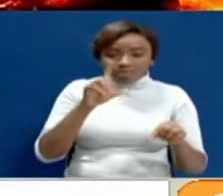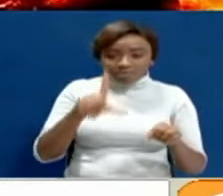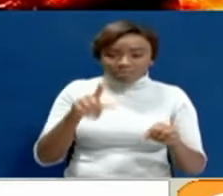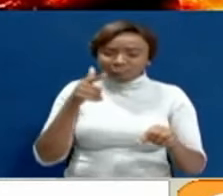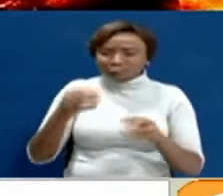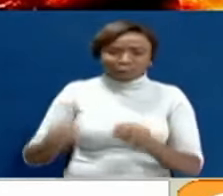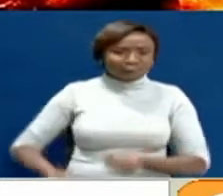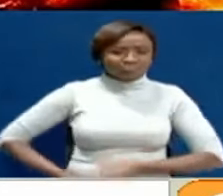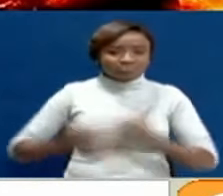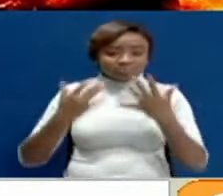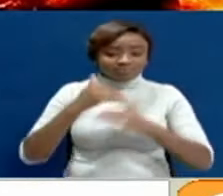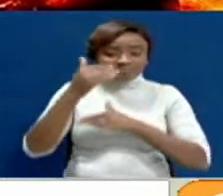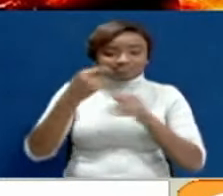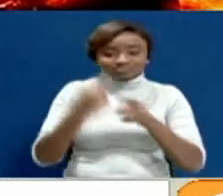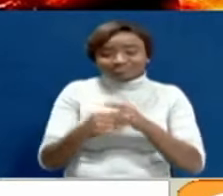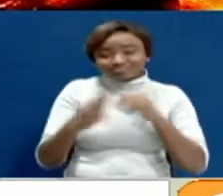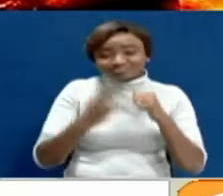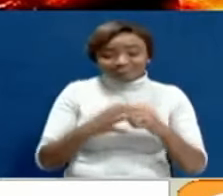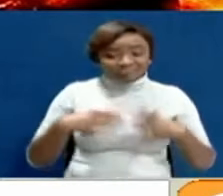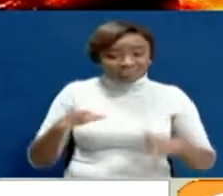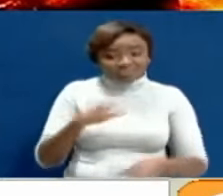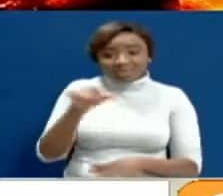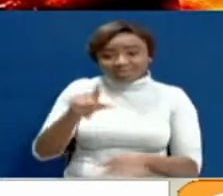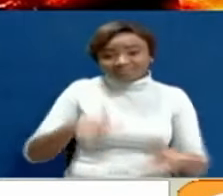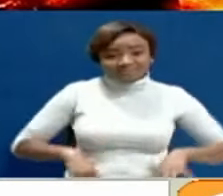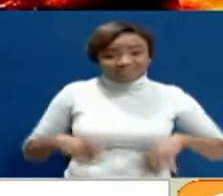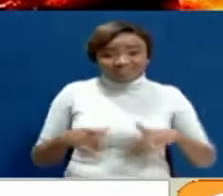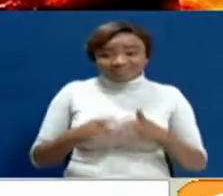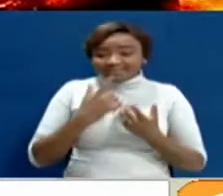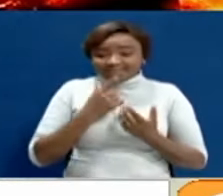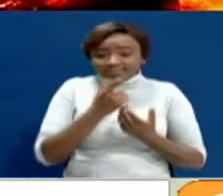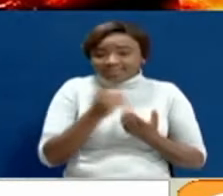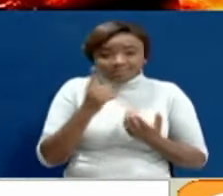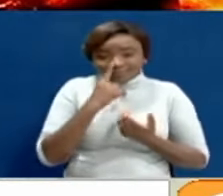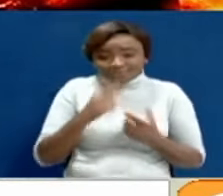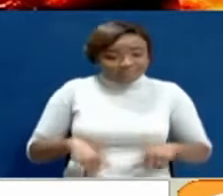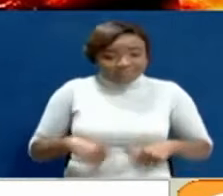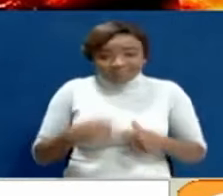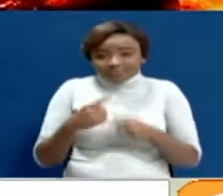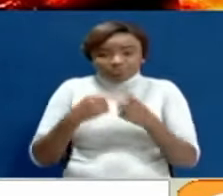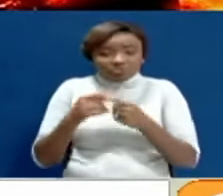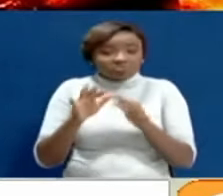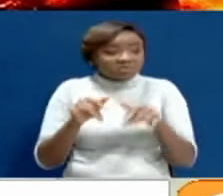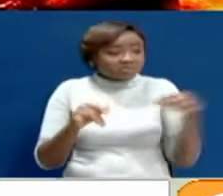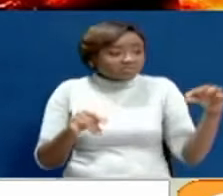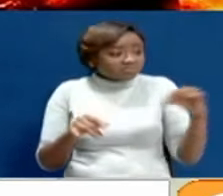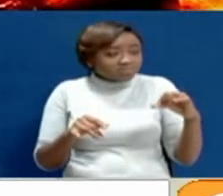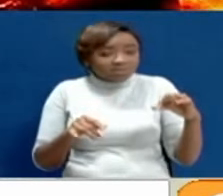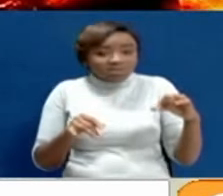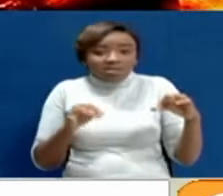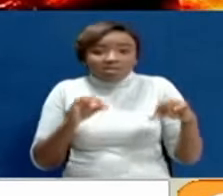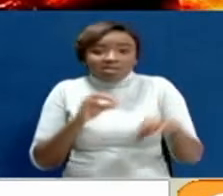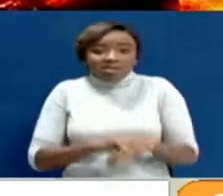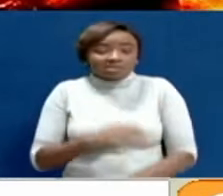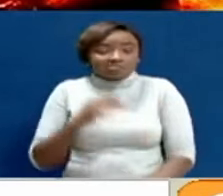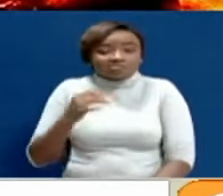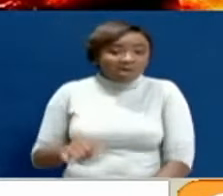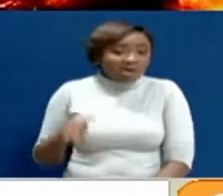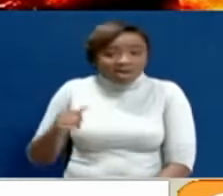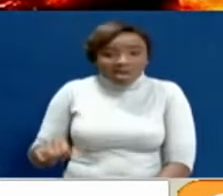the residents who survived the blast still call the slum home and await some form of compensation and eventual